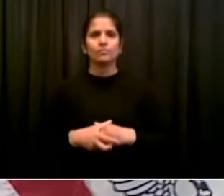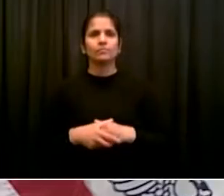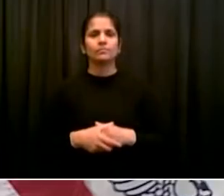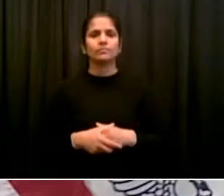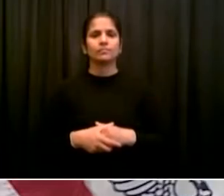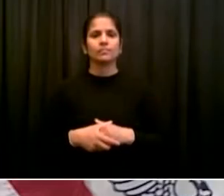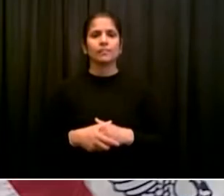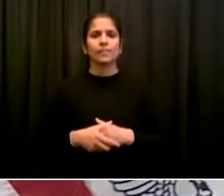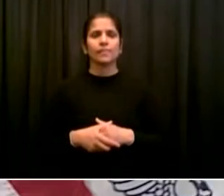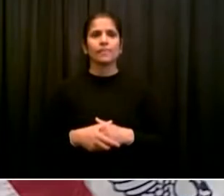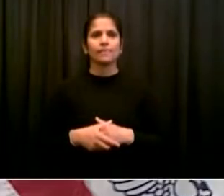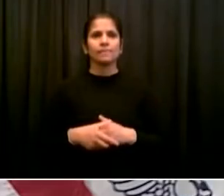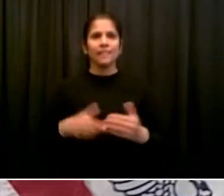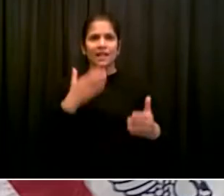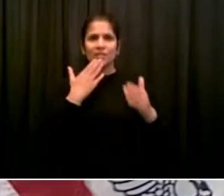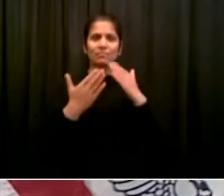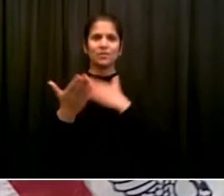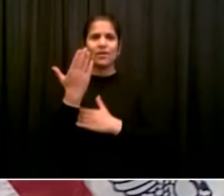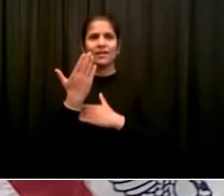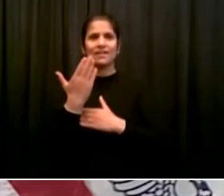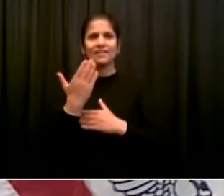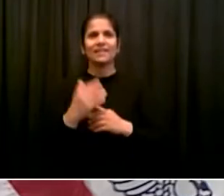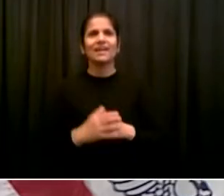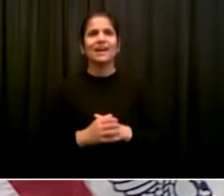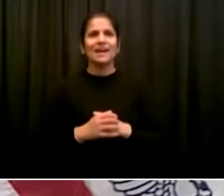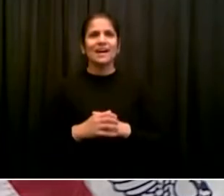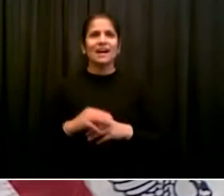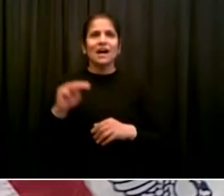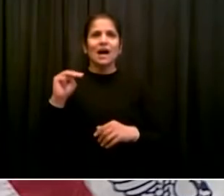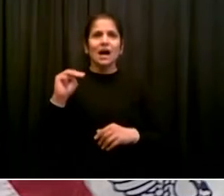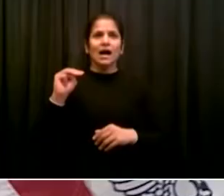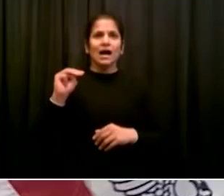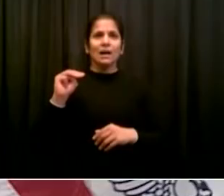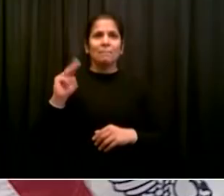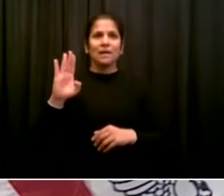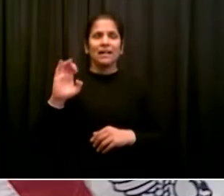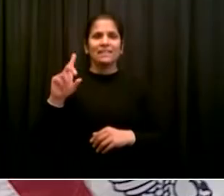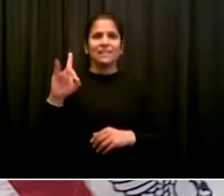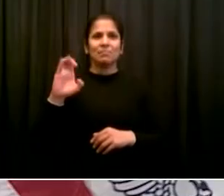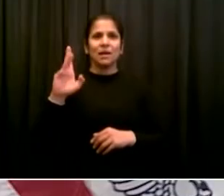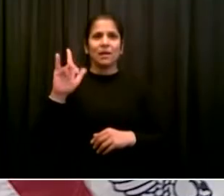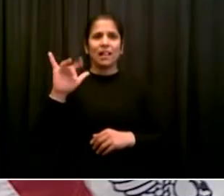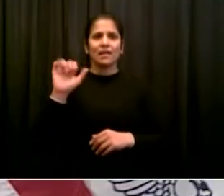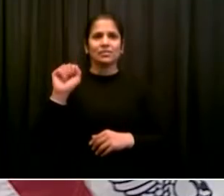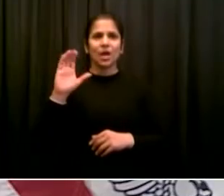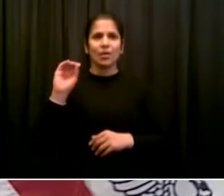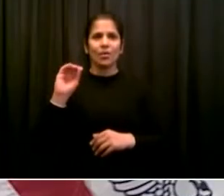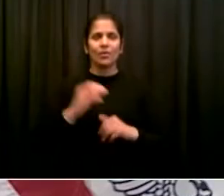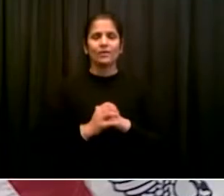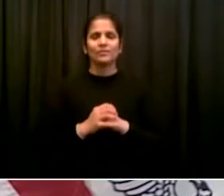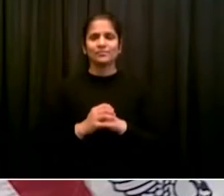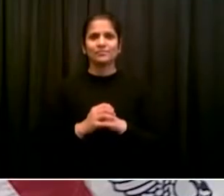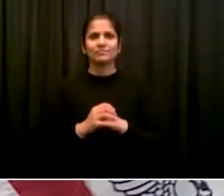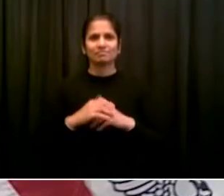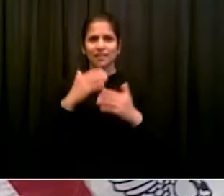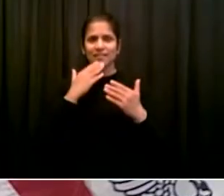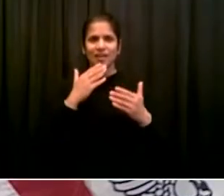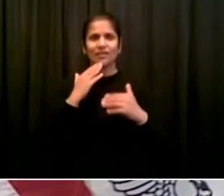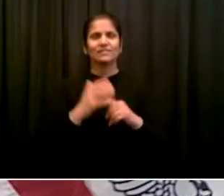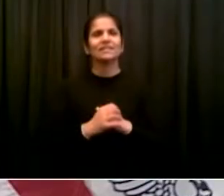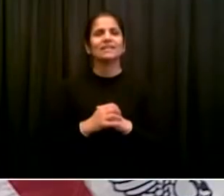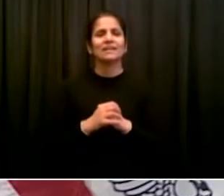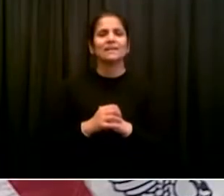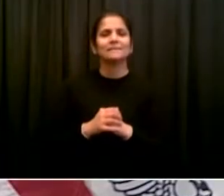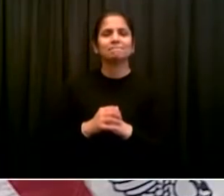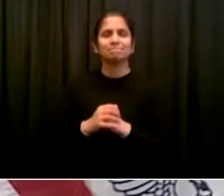Good morning, Mr. de Blasio. How are you? I'm doing well. How are you? Very good. Thank you so much. Well,